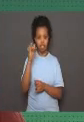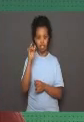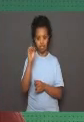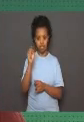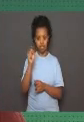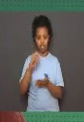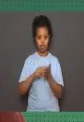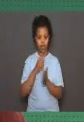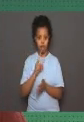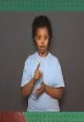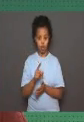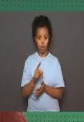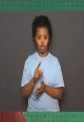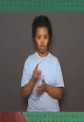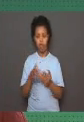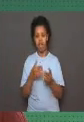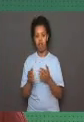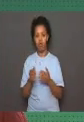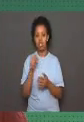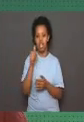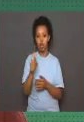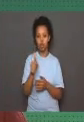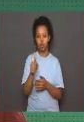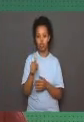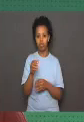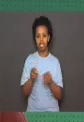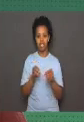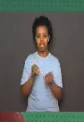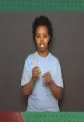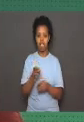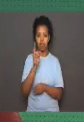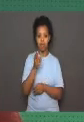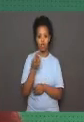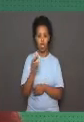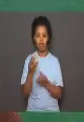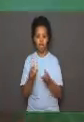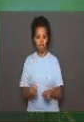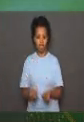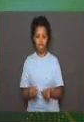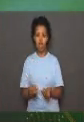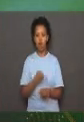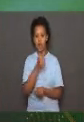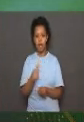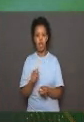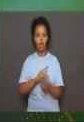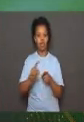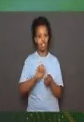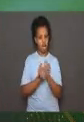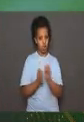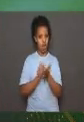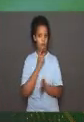randomly changes its motion faster or slower in any direction.